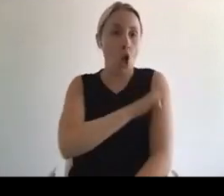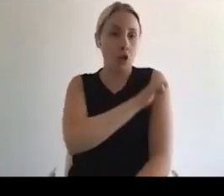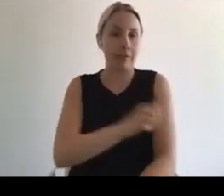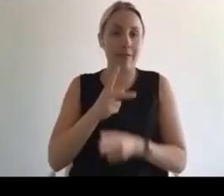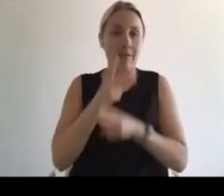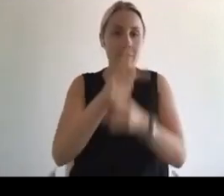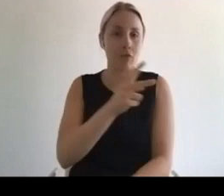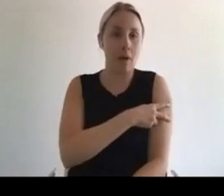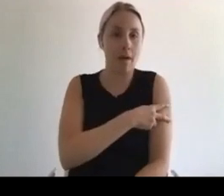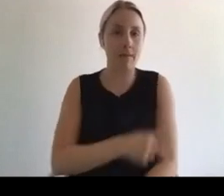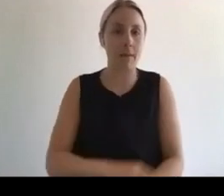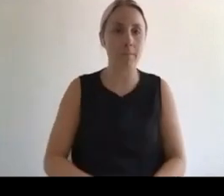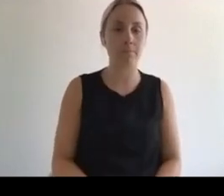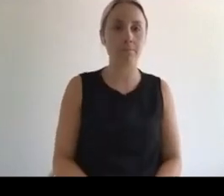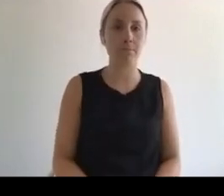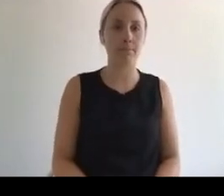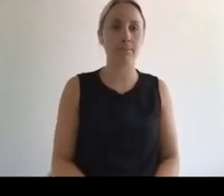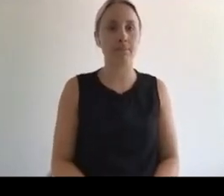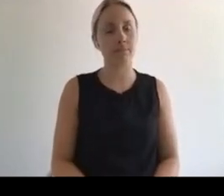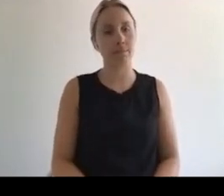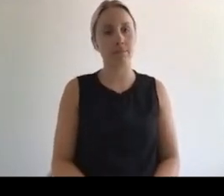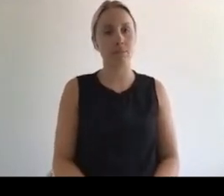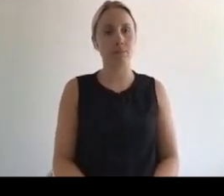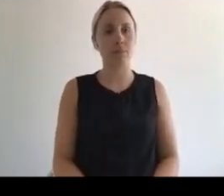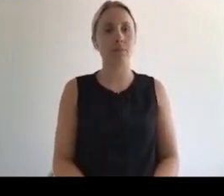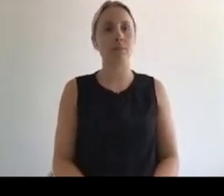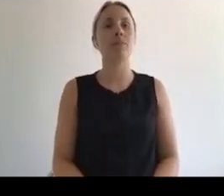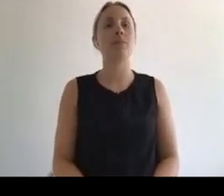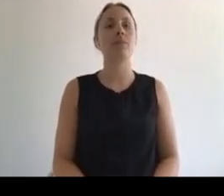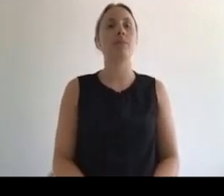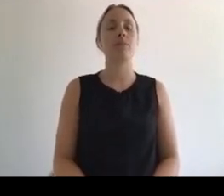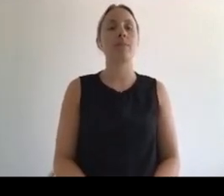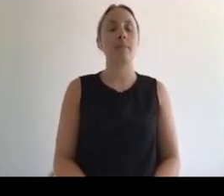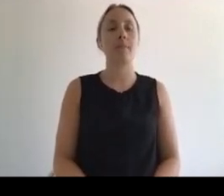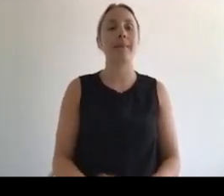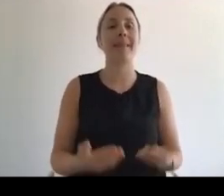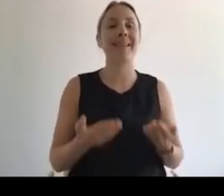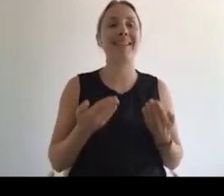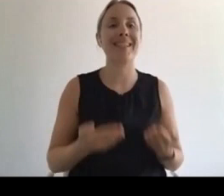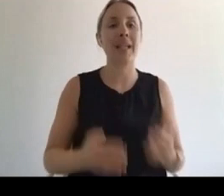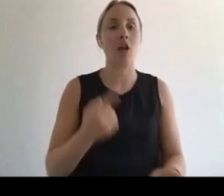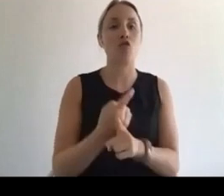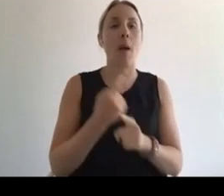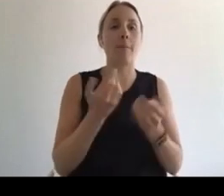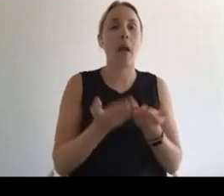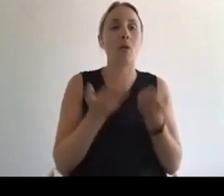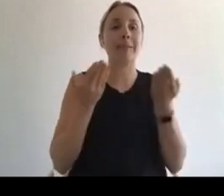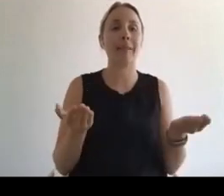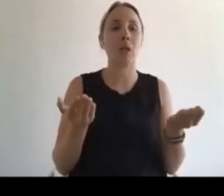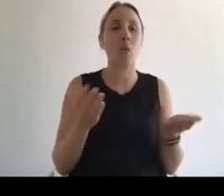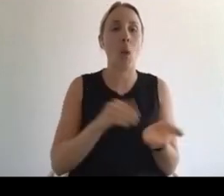When we think about pay, when we look at talking today about equal pay, when we talk about pay, though, I